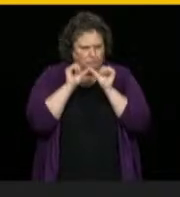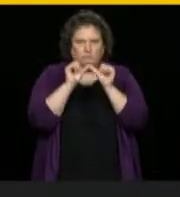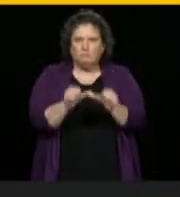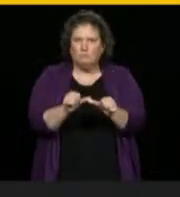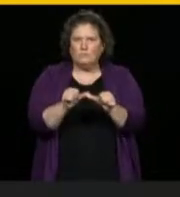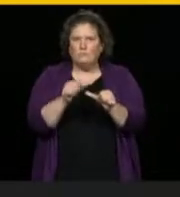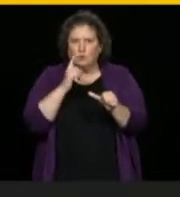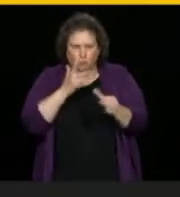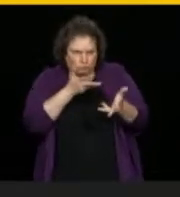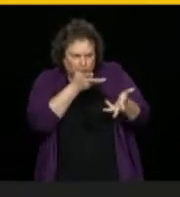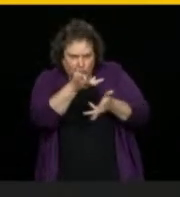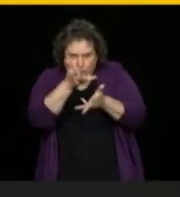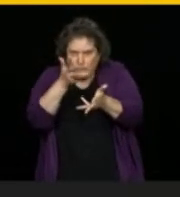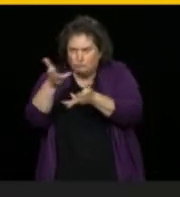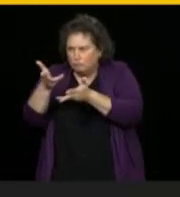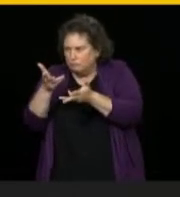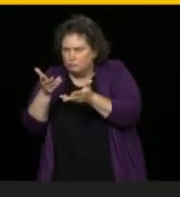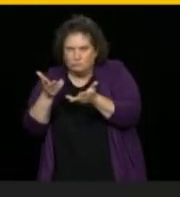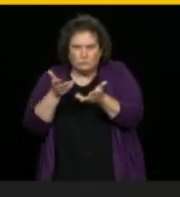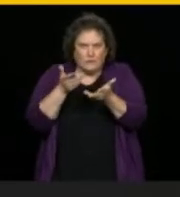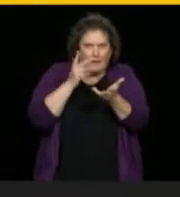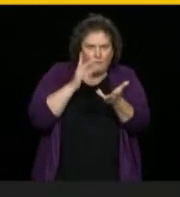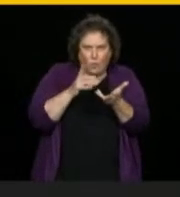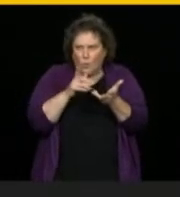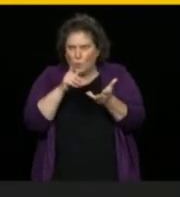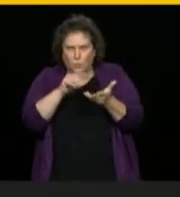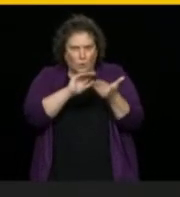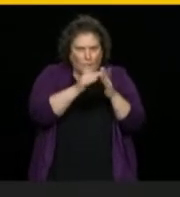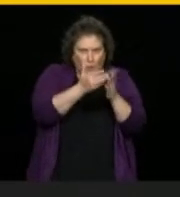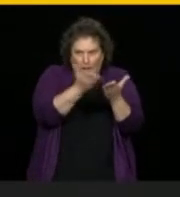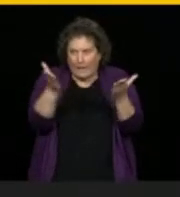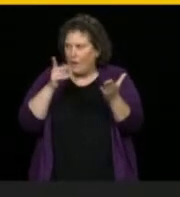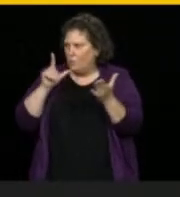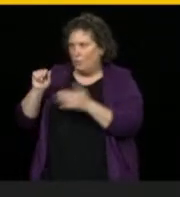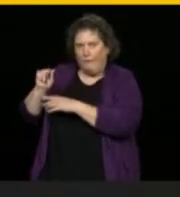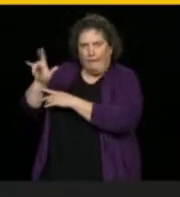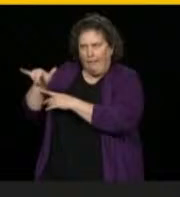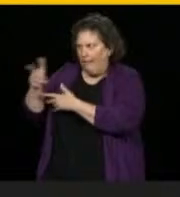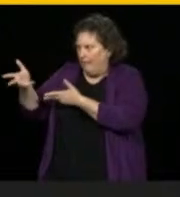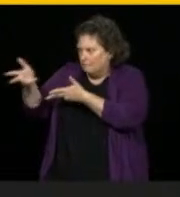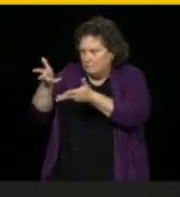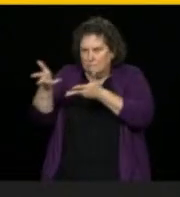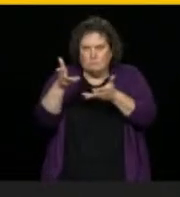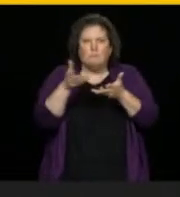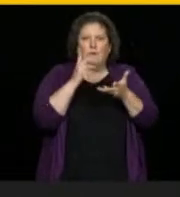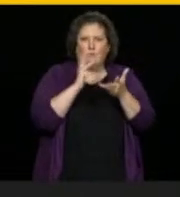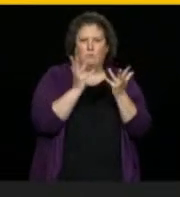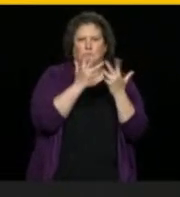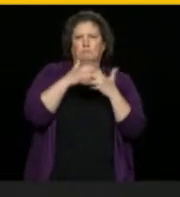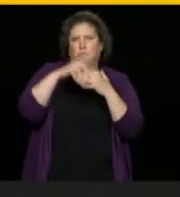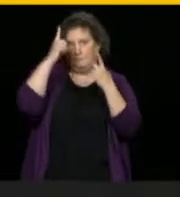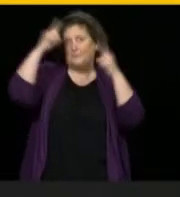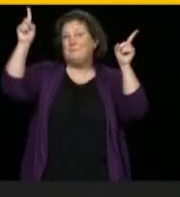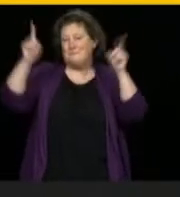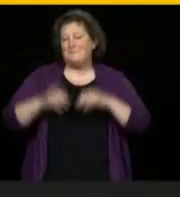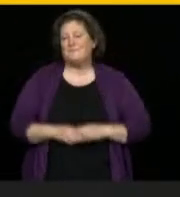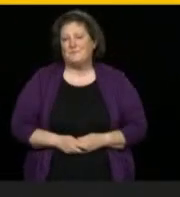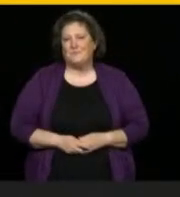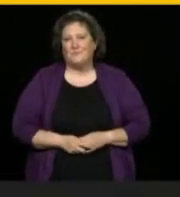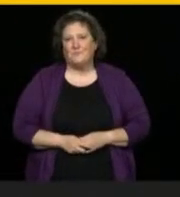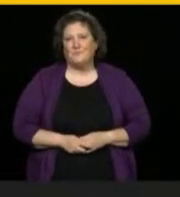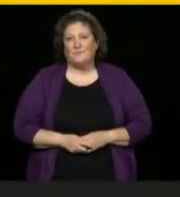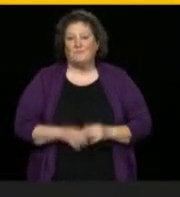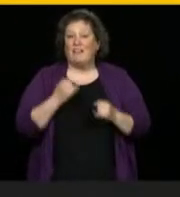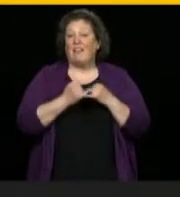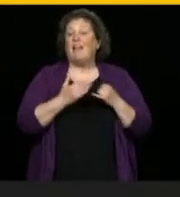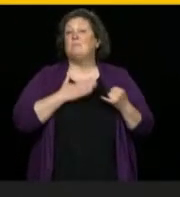and allies to build a better Canada. I want to end today by congratulating Bob Rae on his appointment as